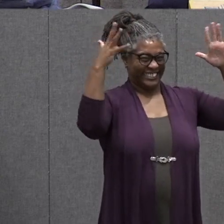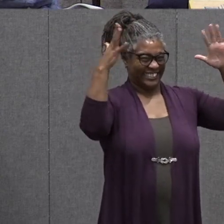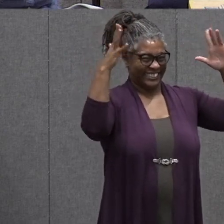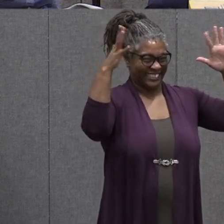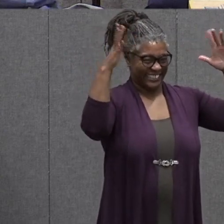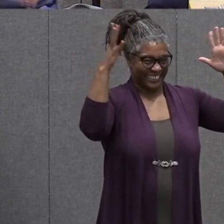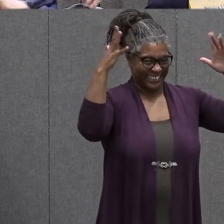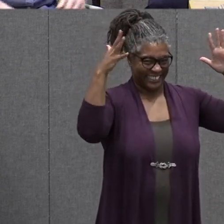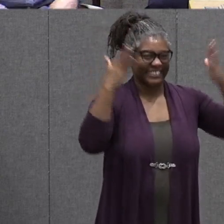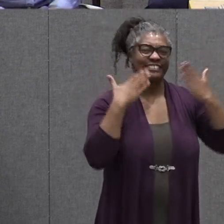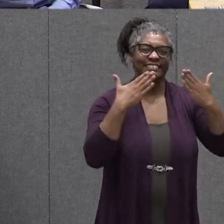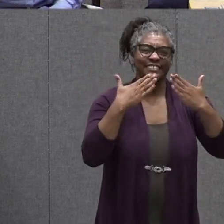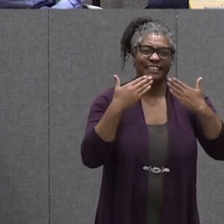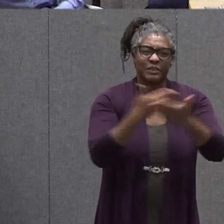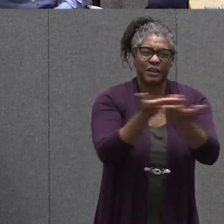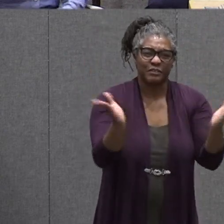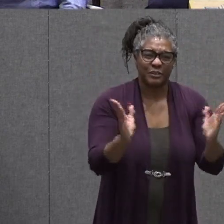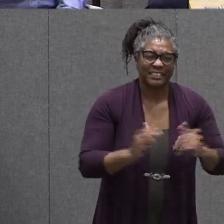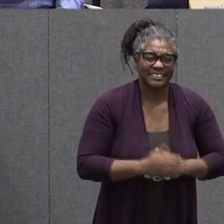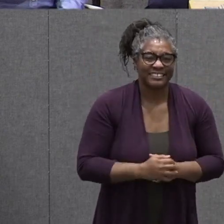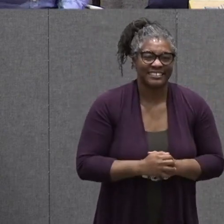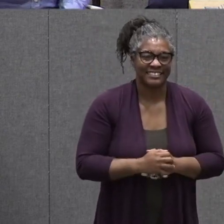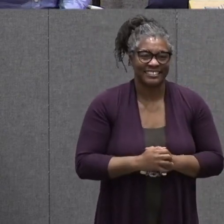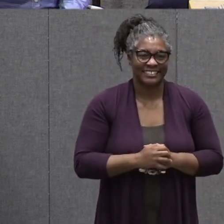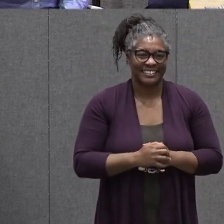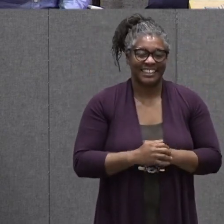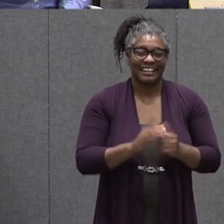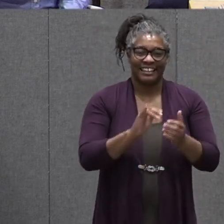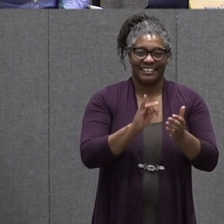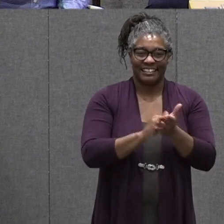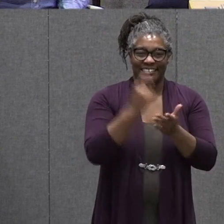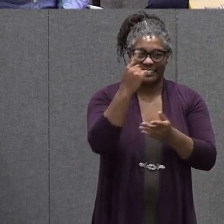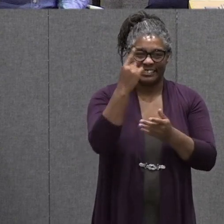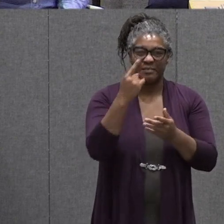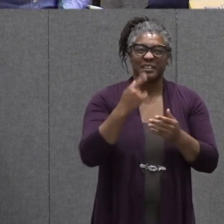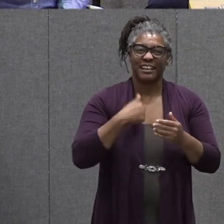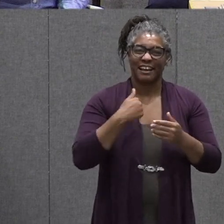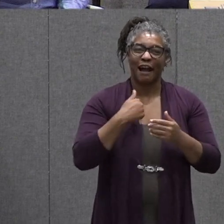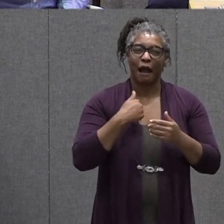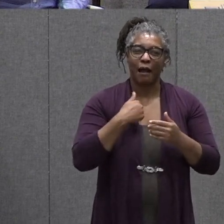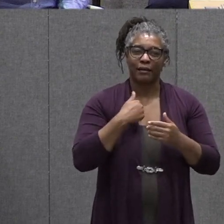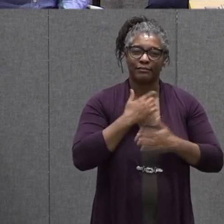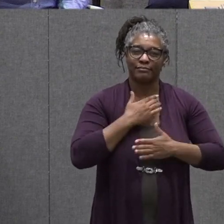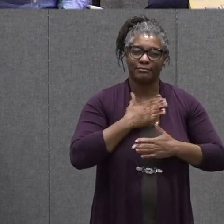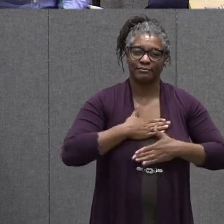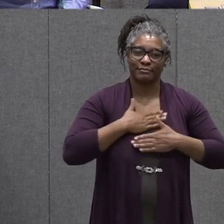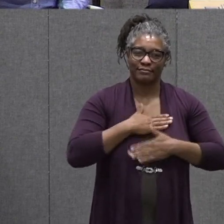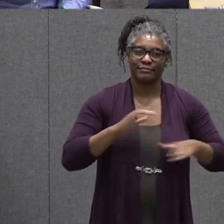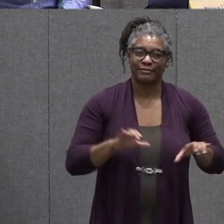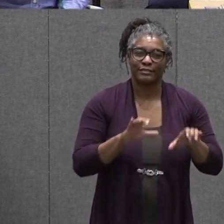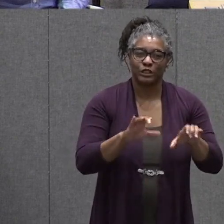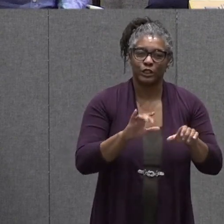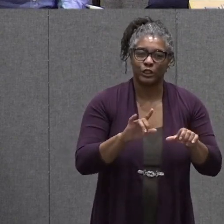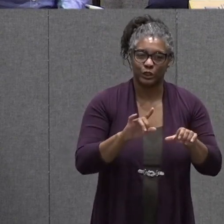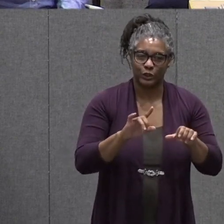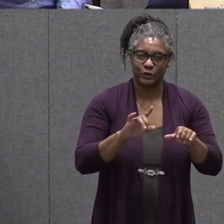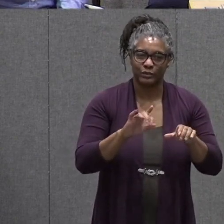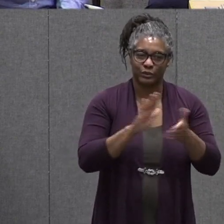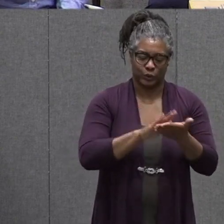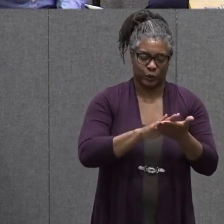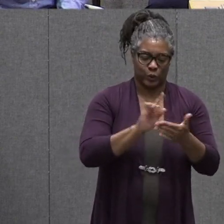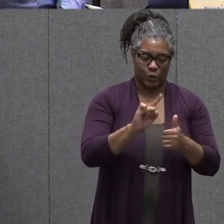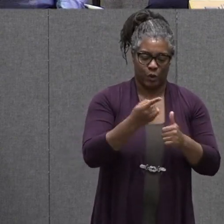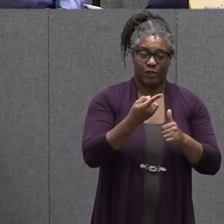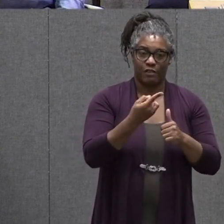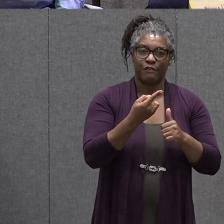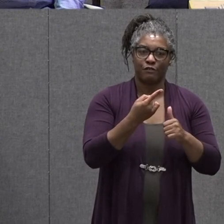Thank you, everyone. And that's something that I actually like to do in like the first week of school. I like to bring all my drums out and play for everybody. It's a lot of